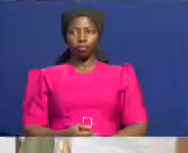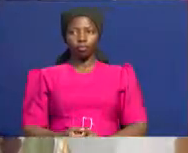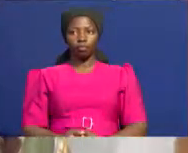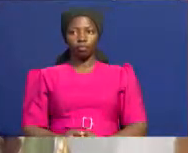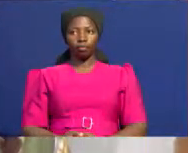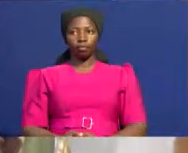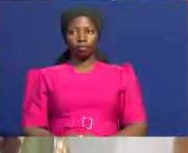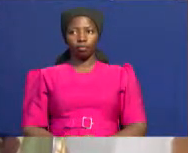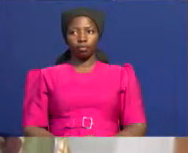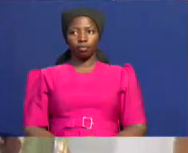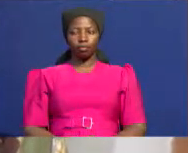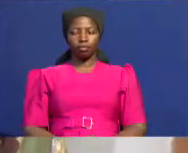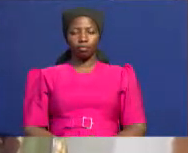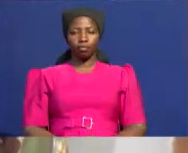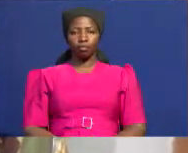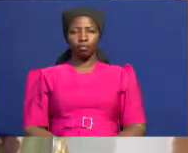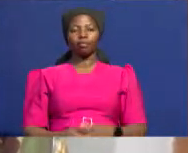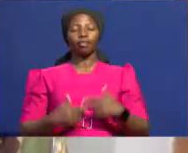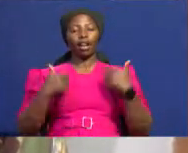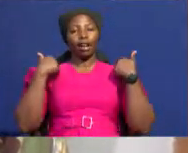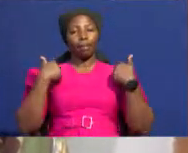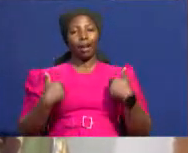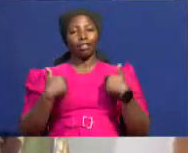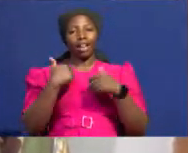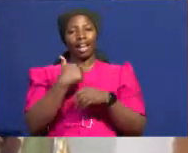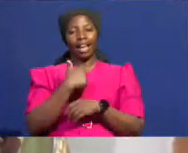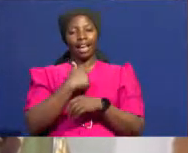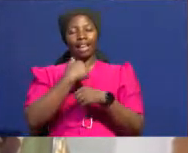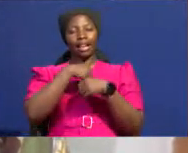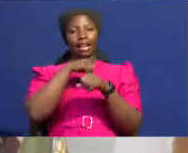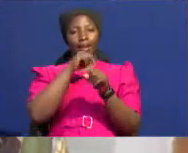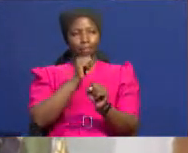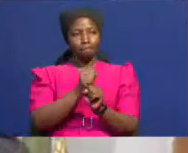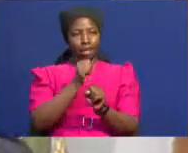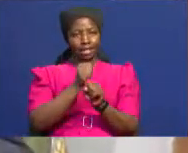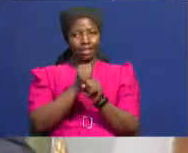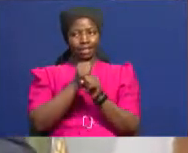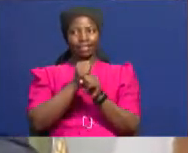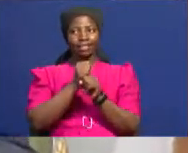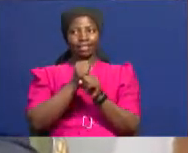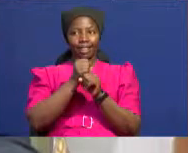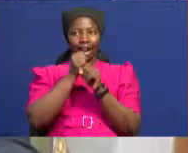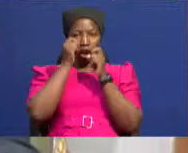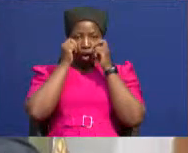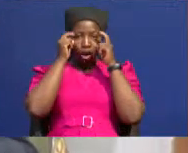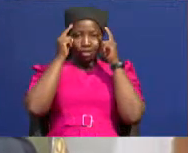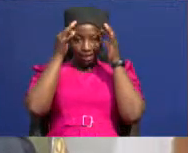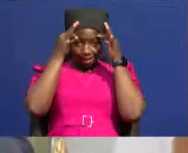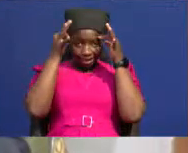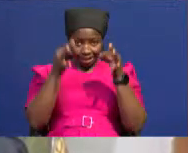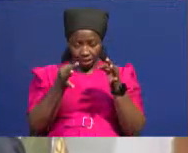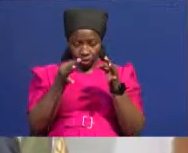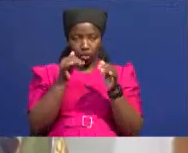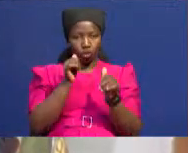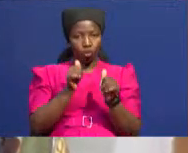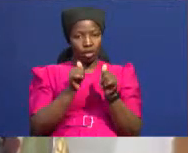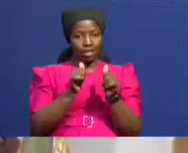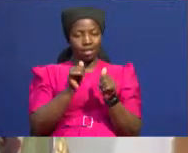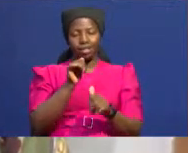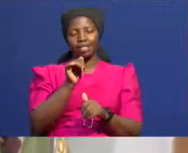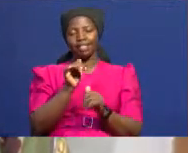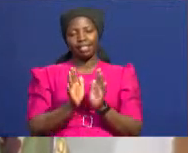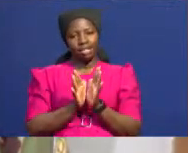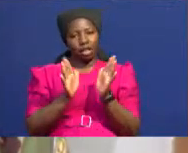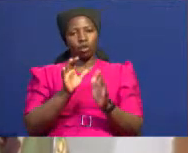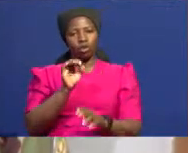I had made a conscious, deliberate decision that General Ogola deserved to